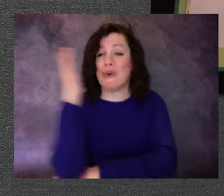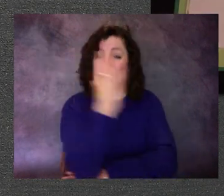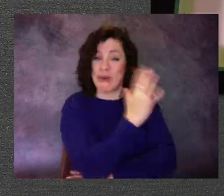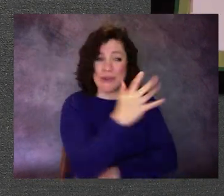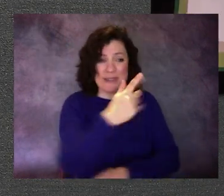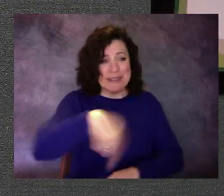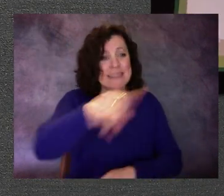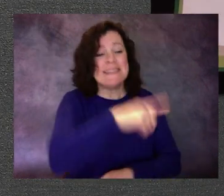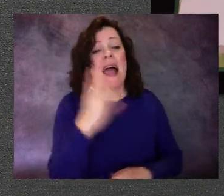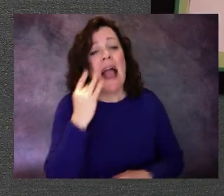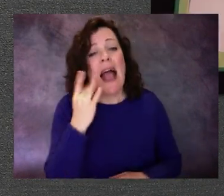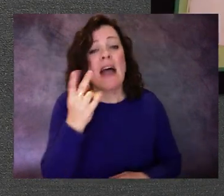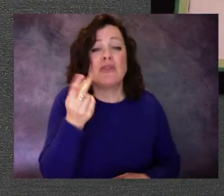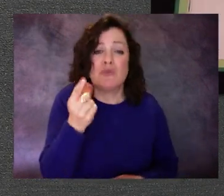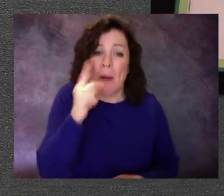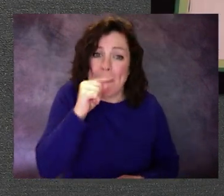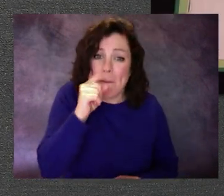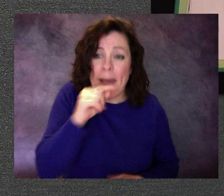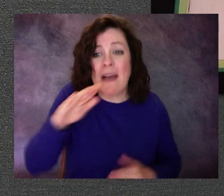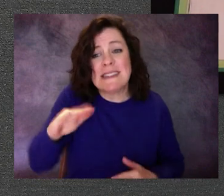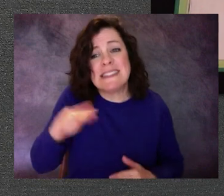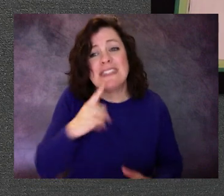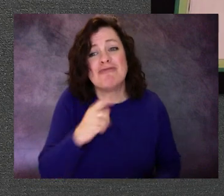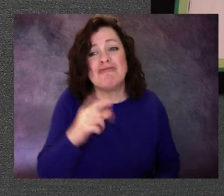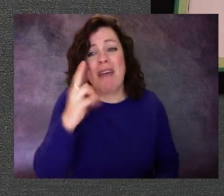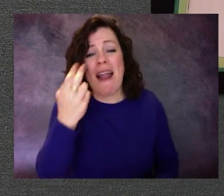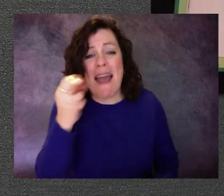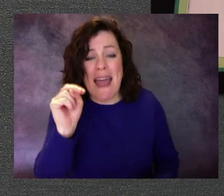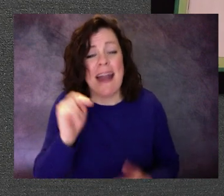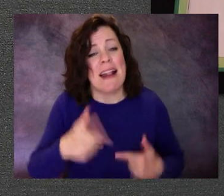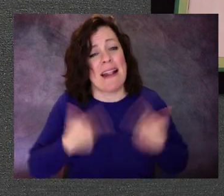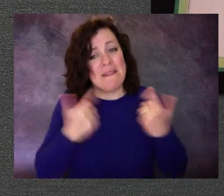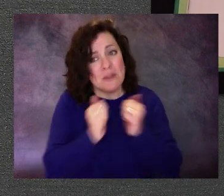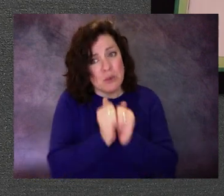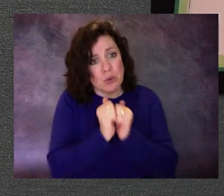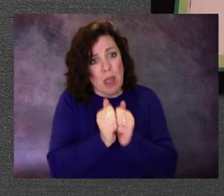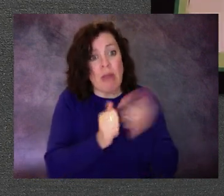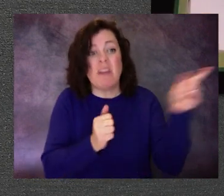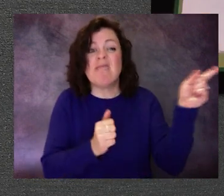house. The cat liked to sleep all day on the soft couch.